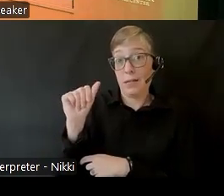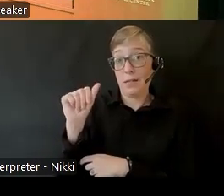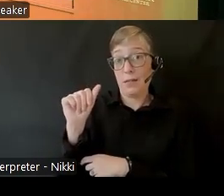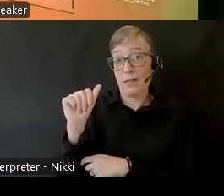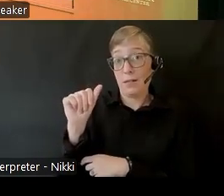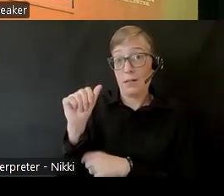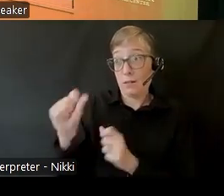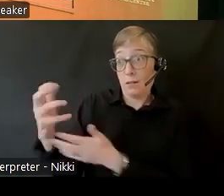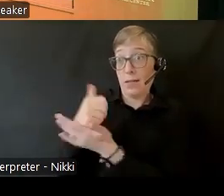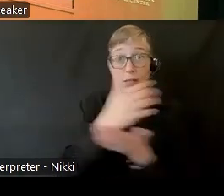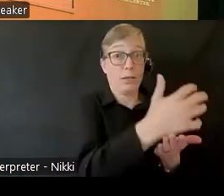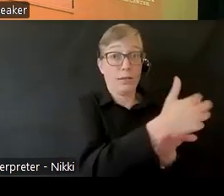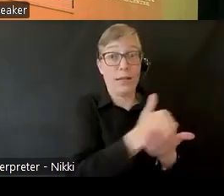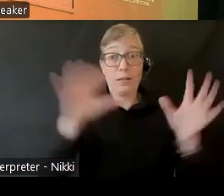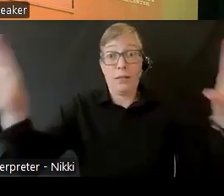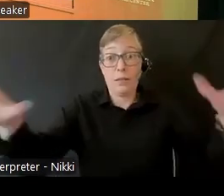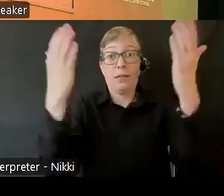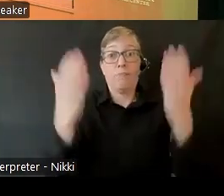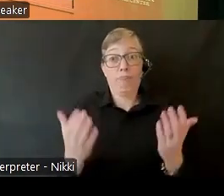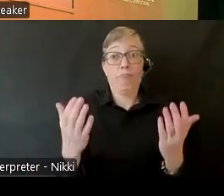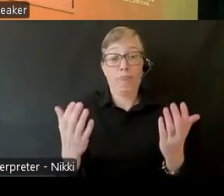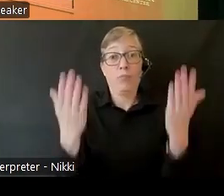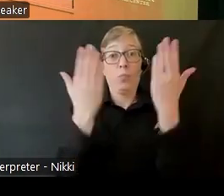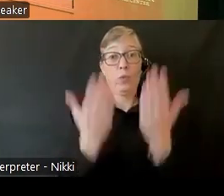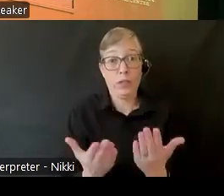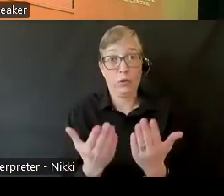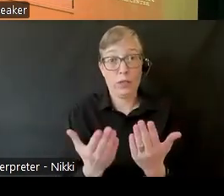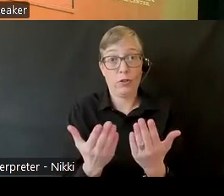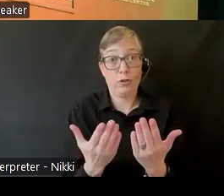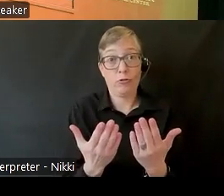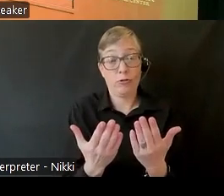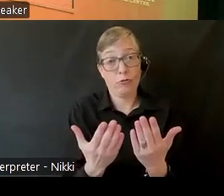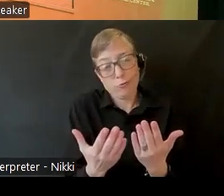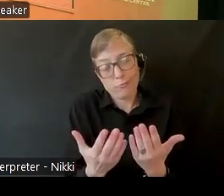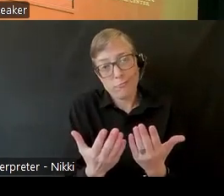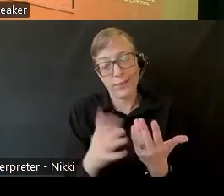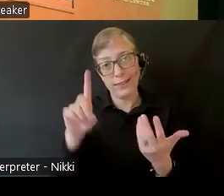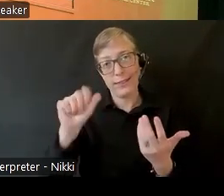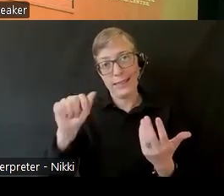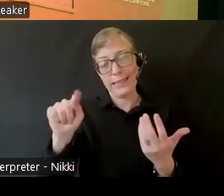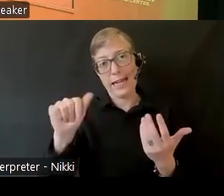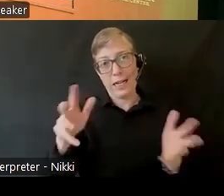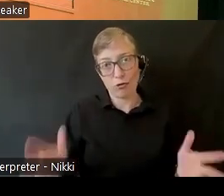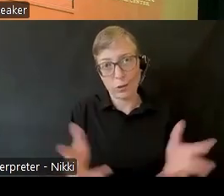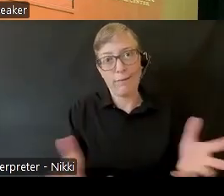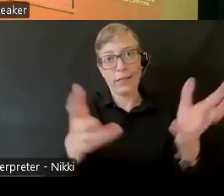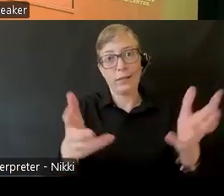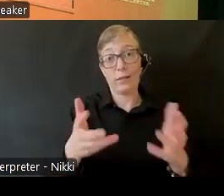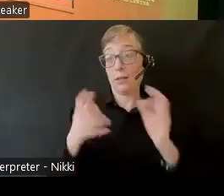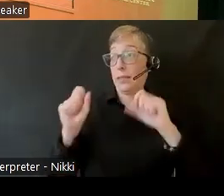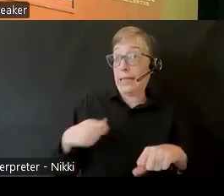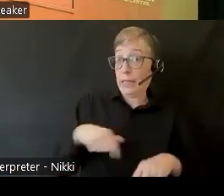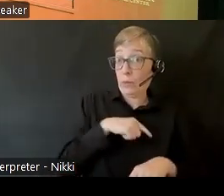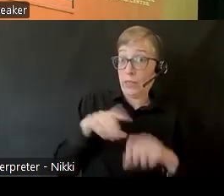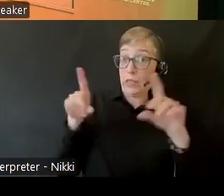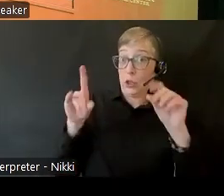right? And if we're to kind of do this a data-driven way, right? Is it infeasible? And does it yield the